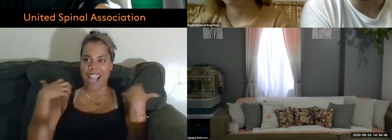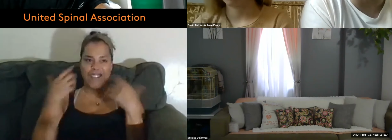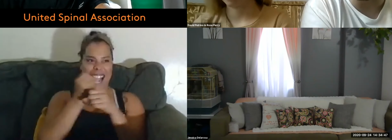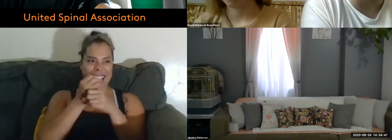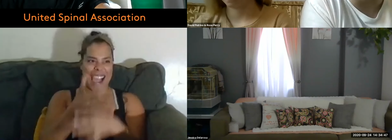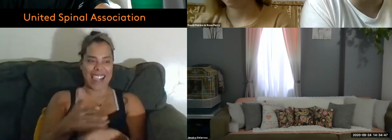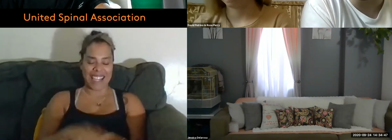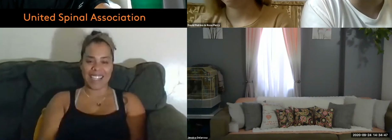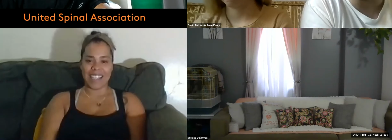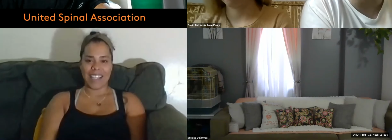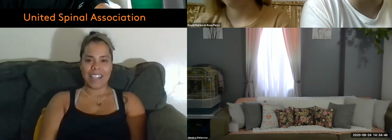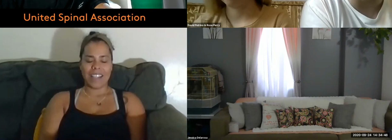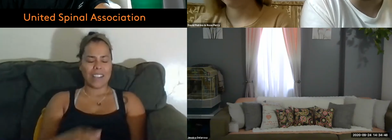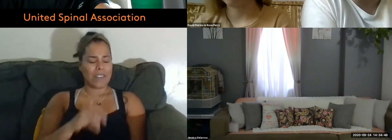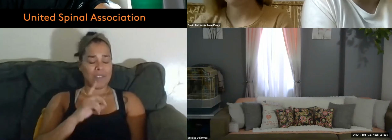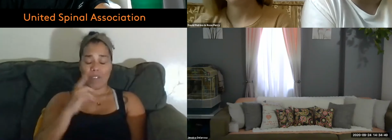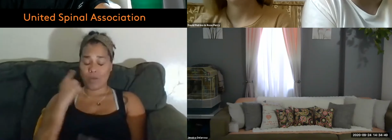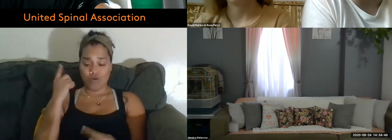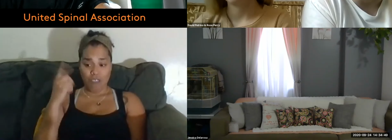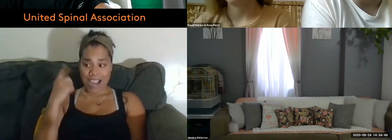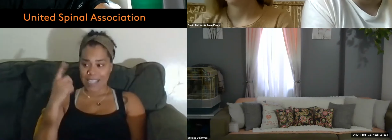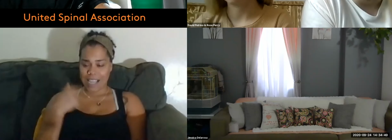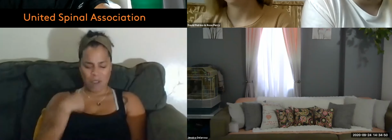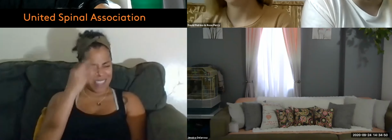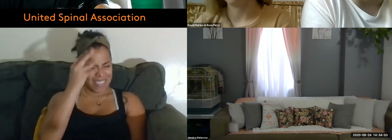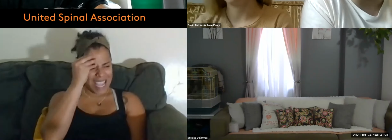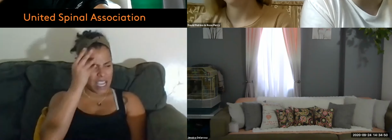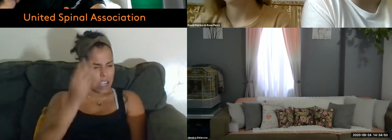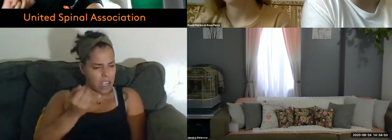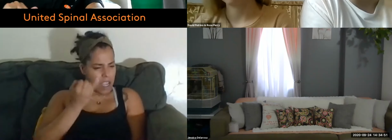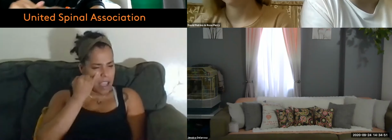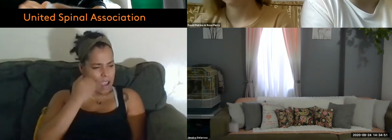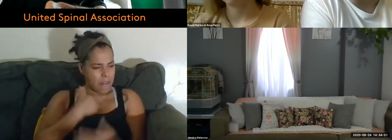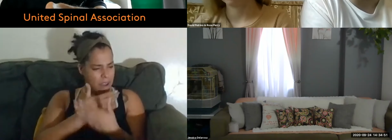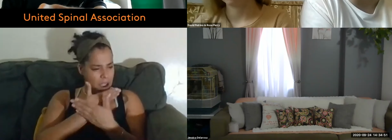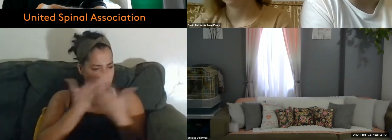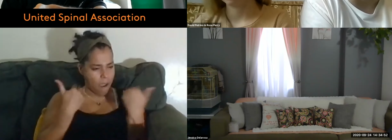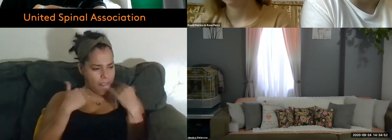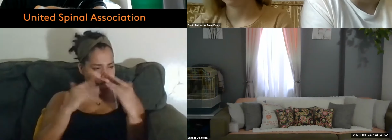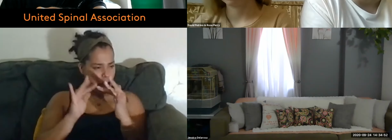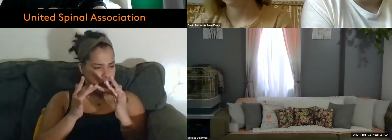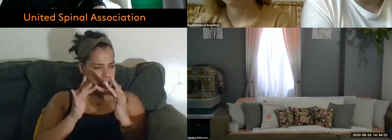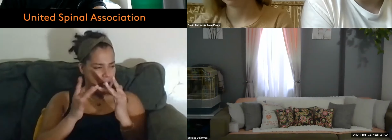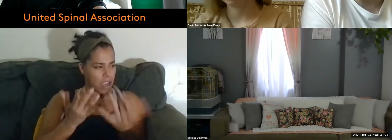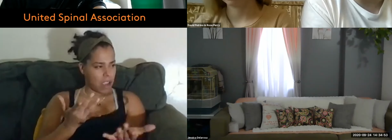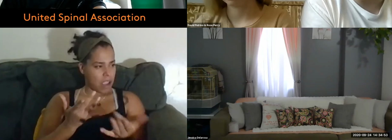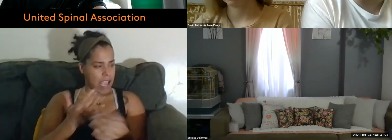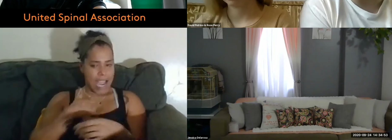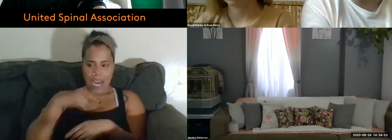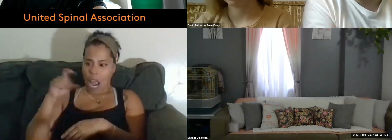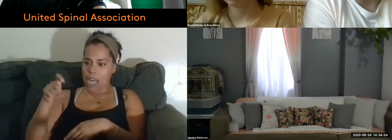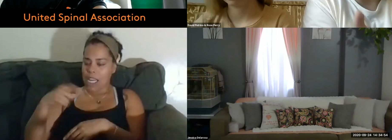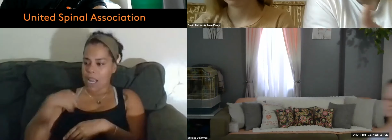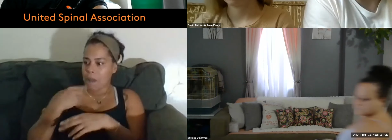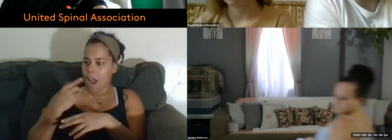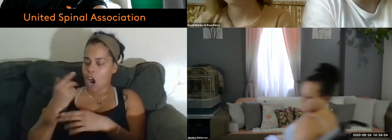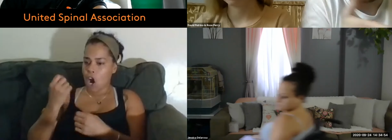to thinking, I was like, well, what if I don't have internet? And if my car is my livelihood,